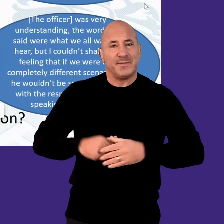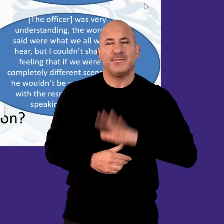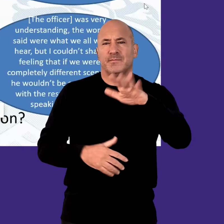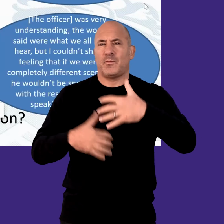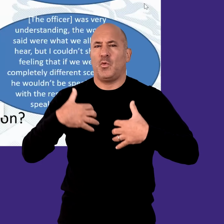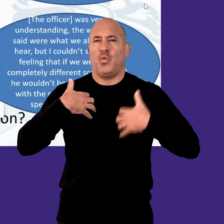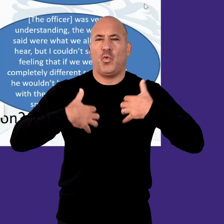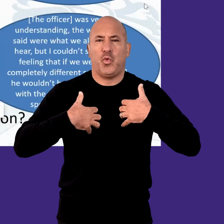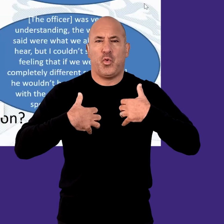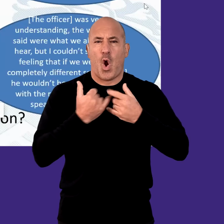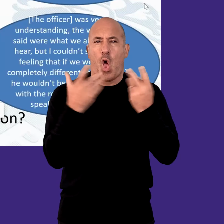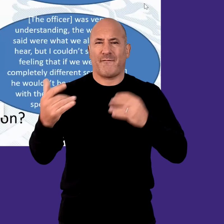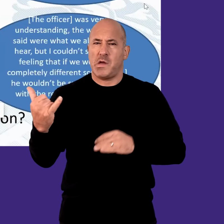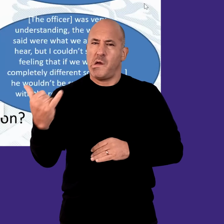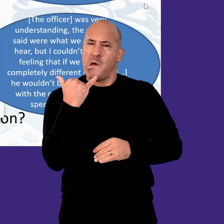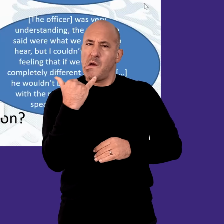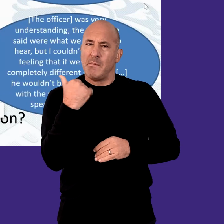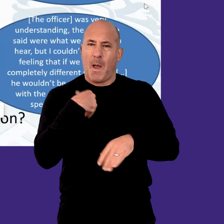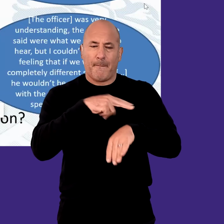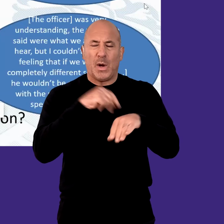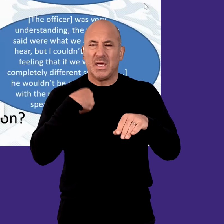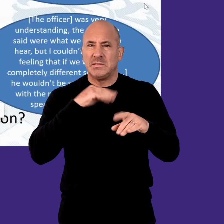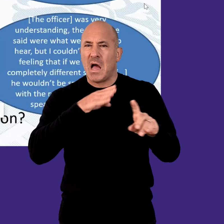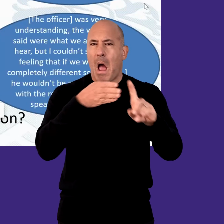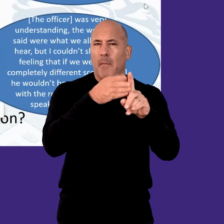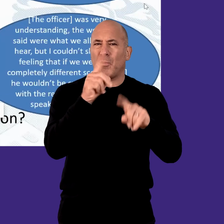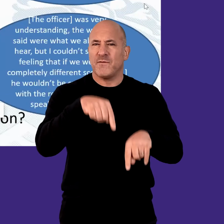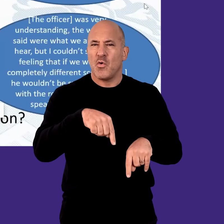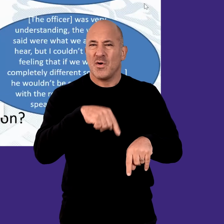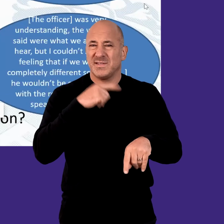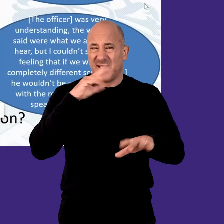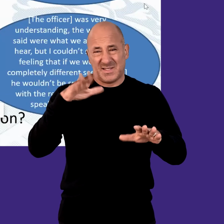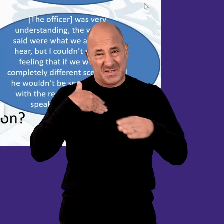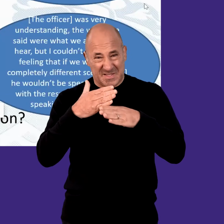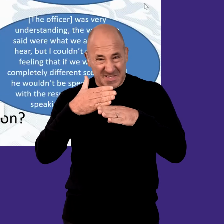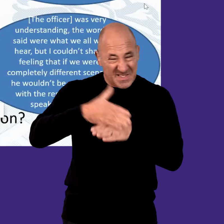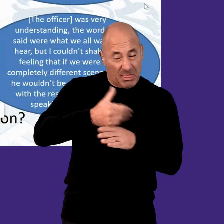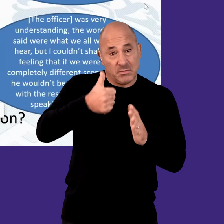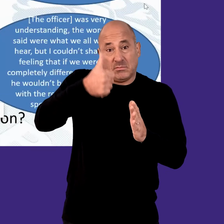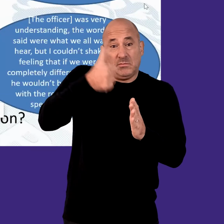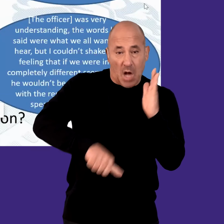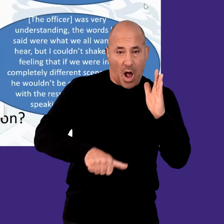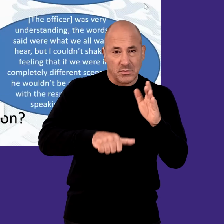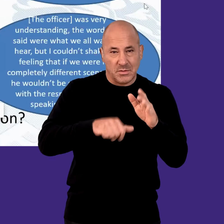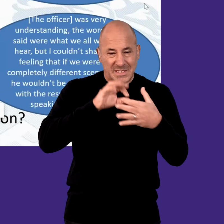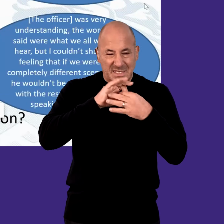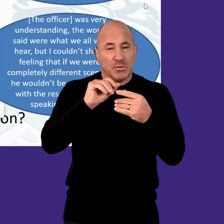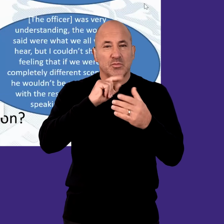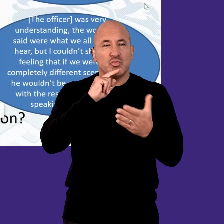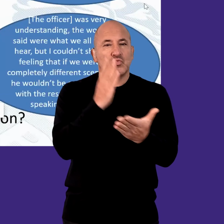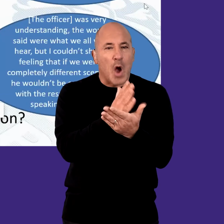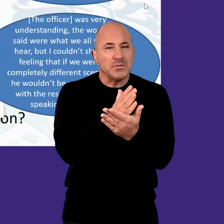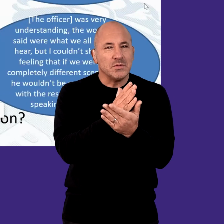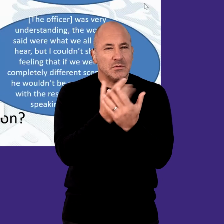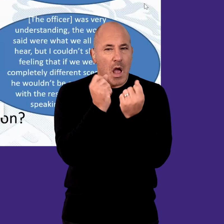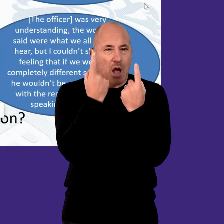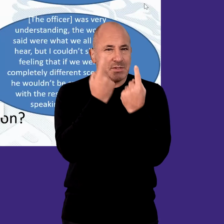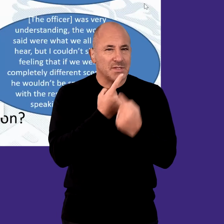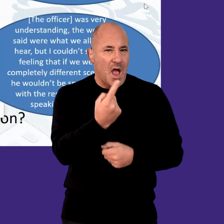changes. Also very interesting is there was a lot of suspicion about the police objectives, and as I said, we put a huge